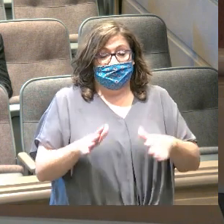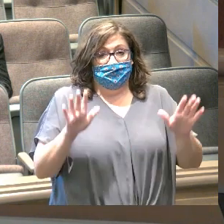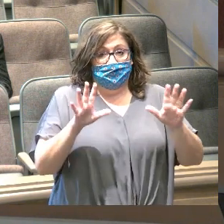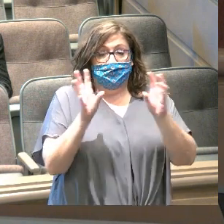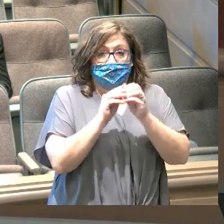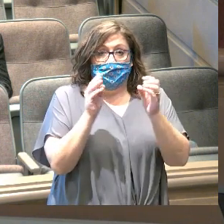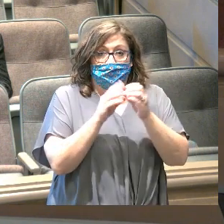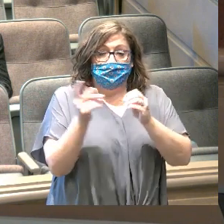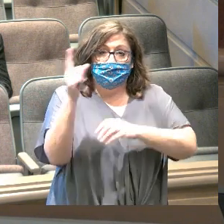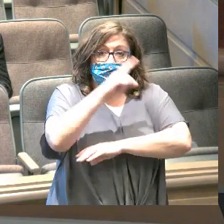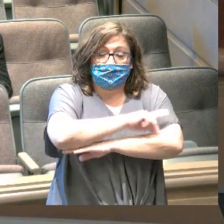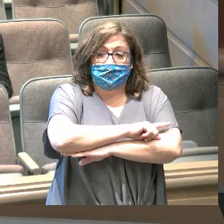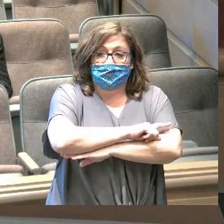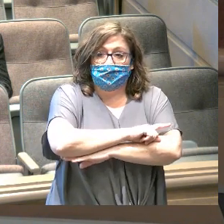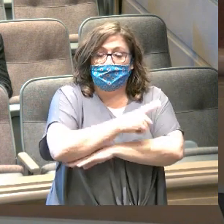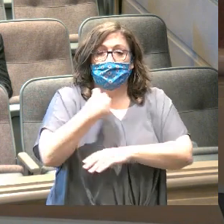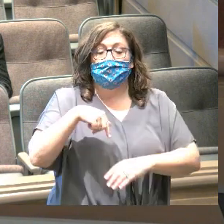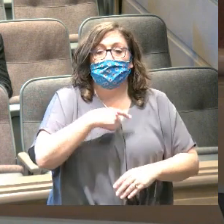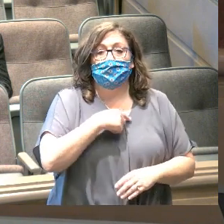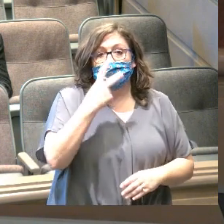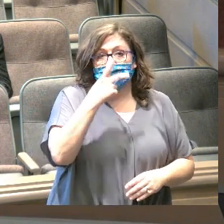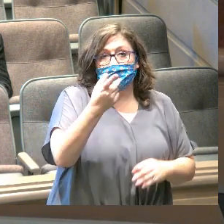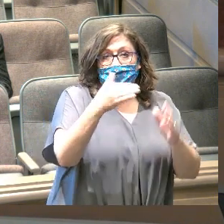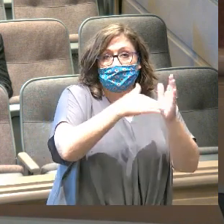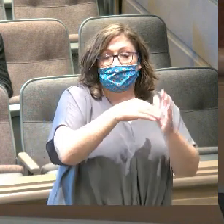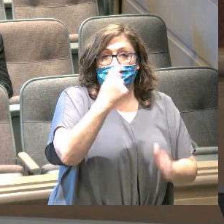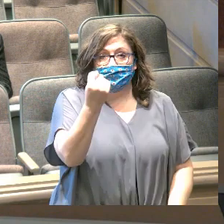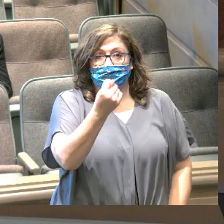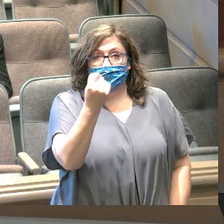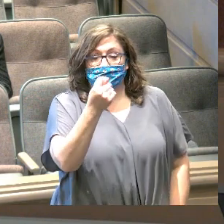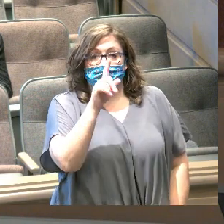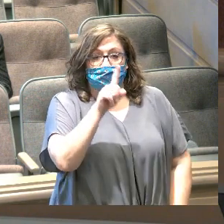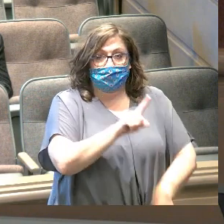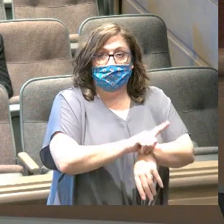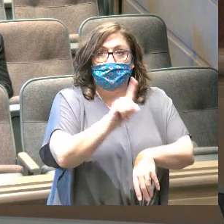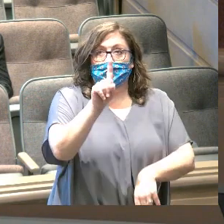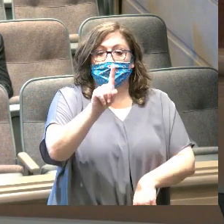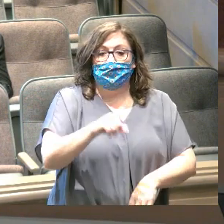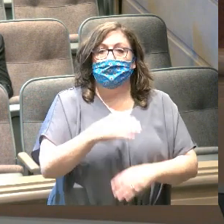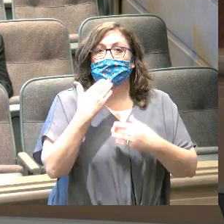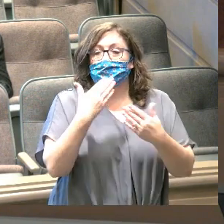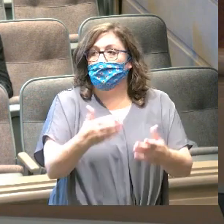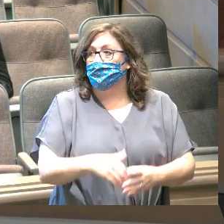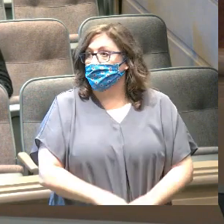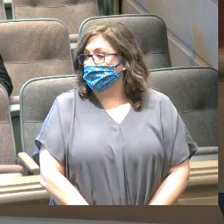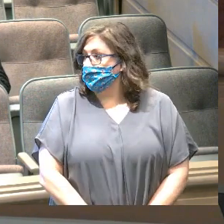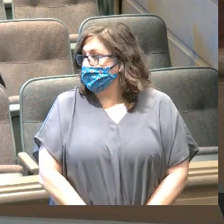conference today, and we will see you again on Tuesday at 1 p.m. Thank you.